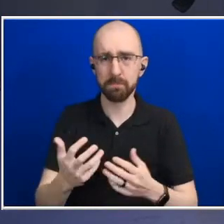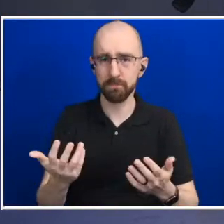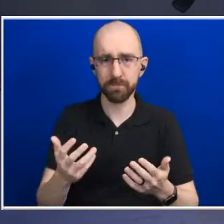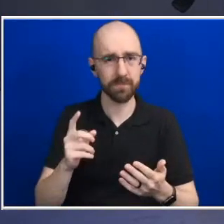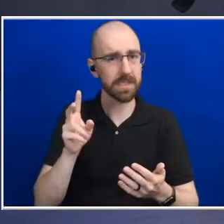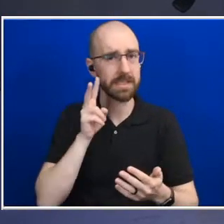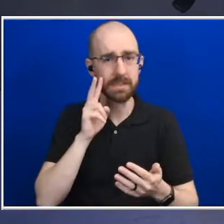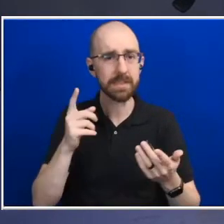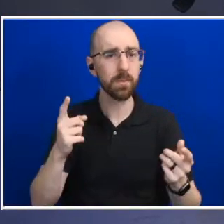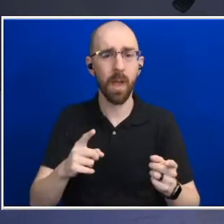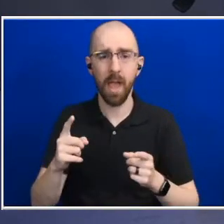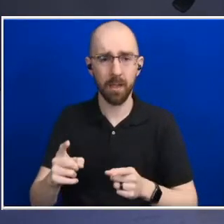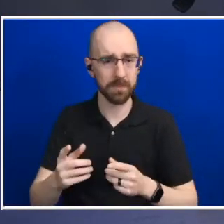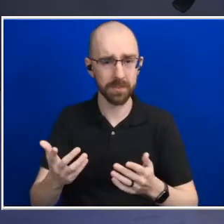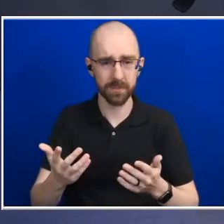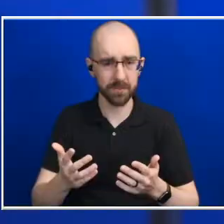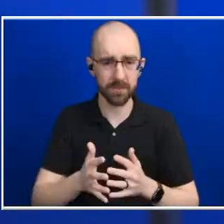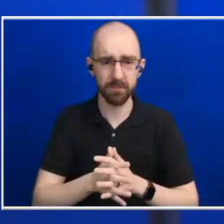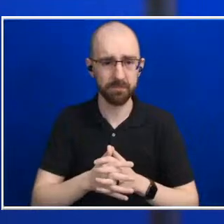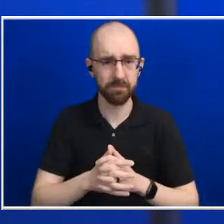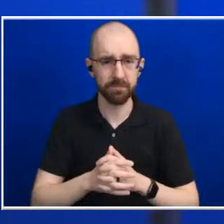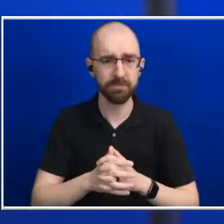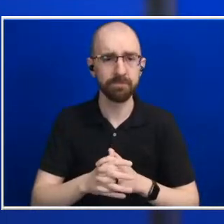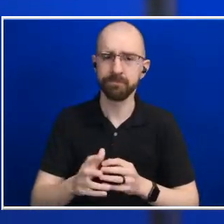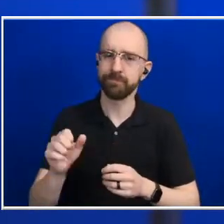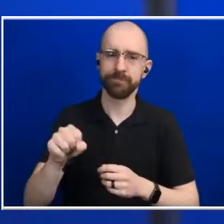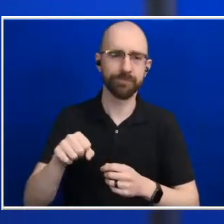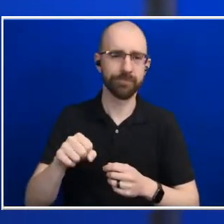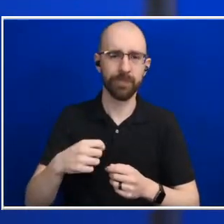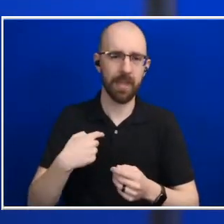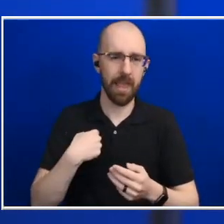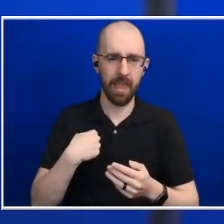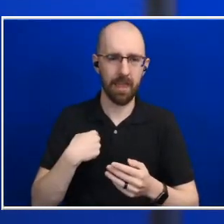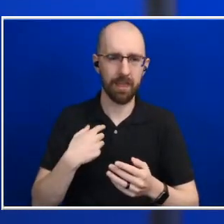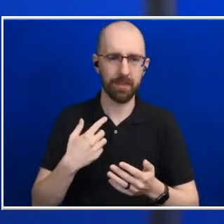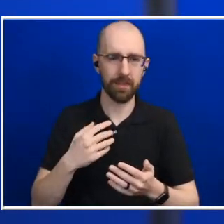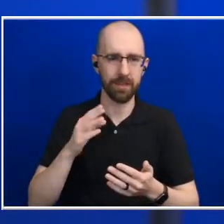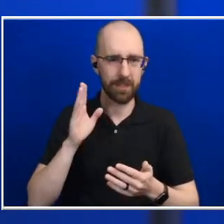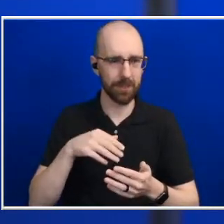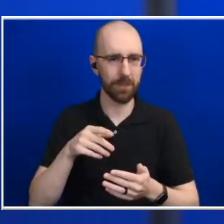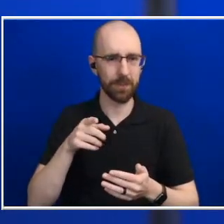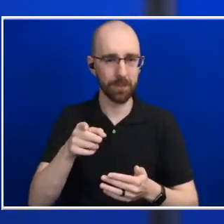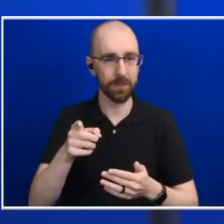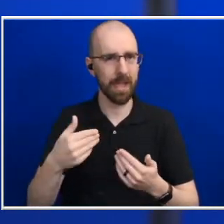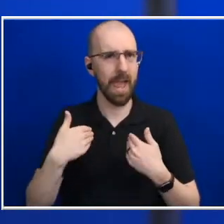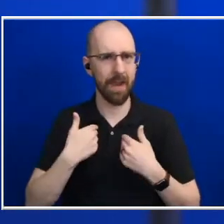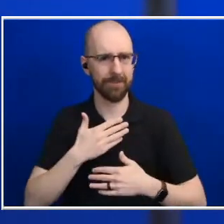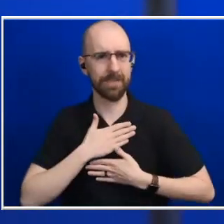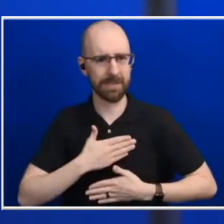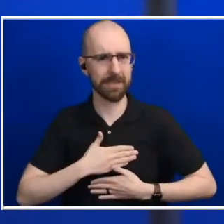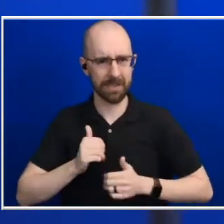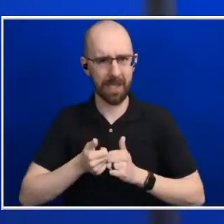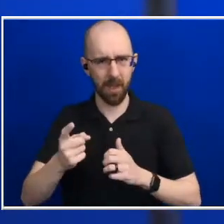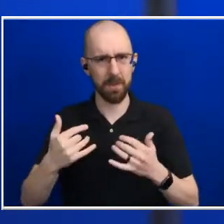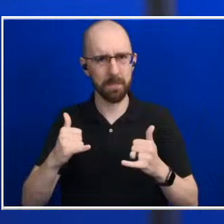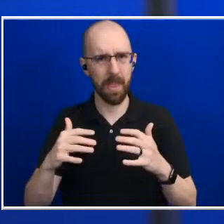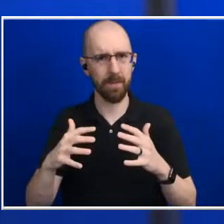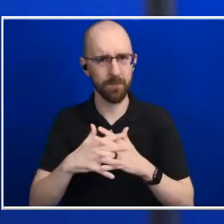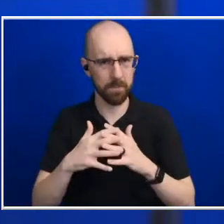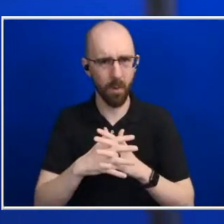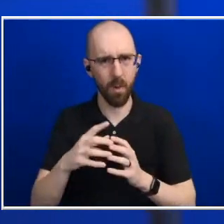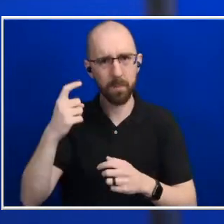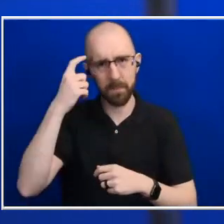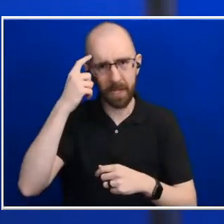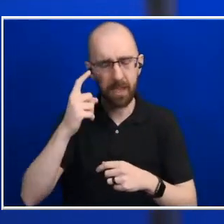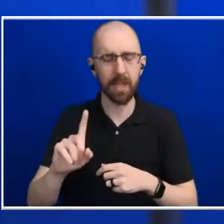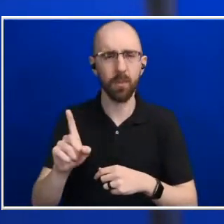happens. Yeah, I knew what the kid had physically, how he played ball mentally, where he stood,